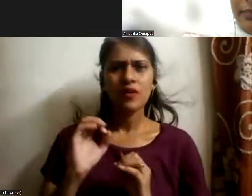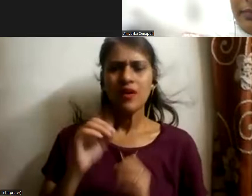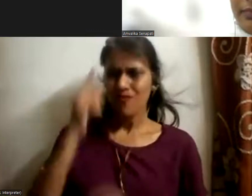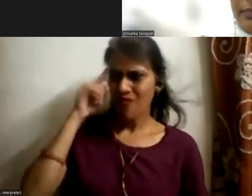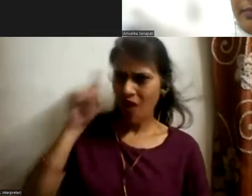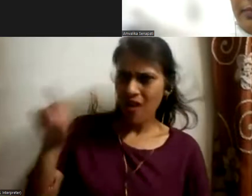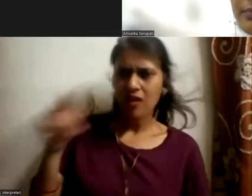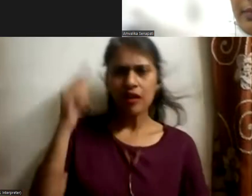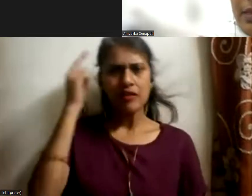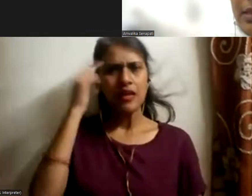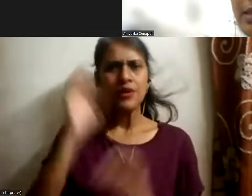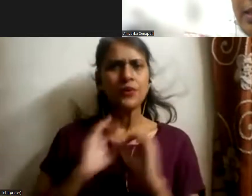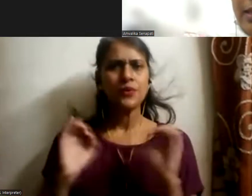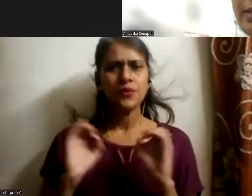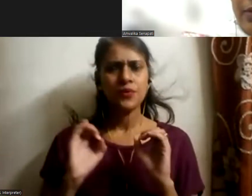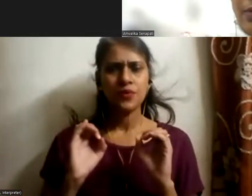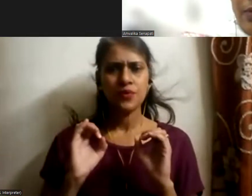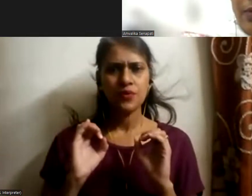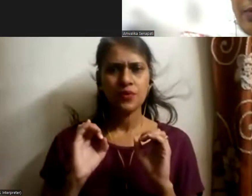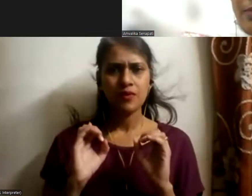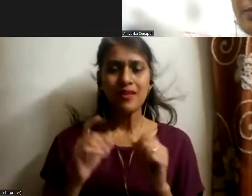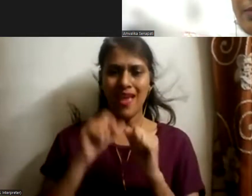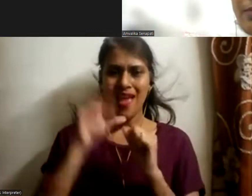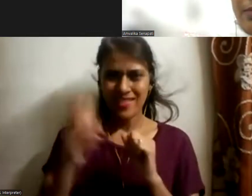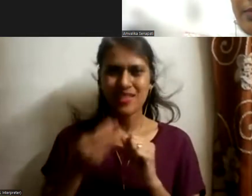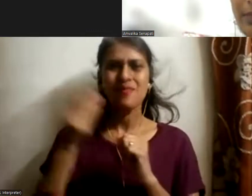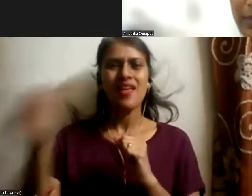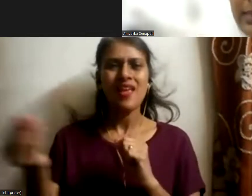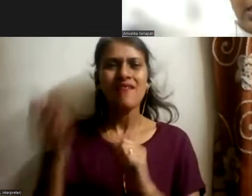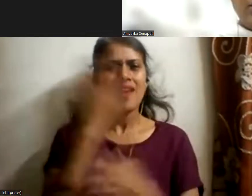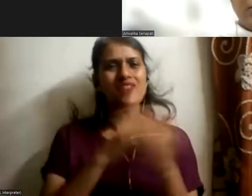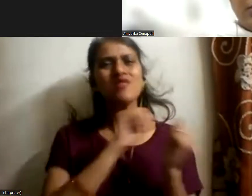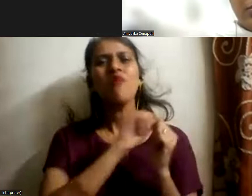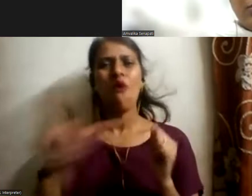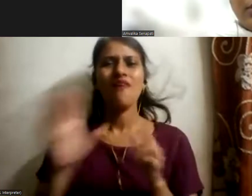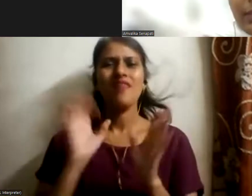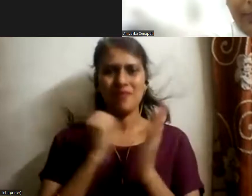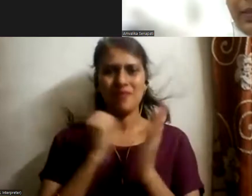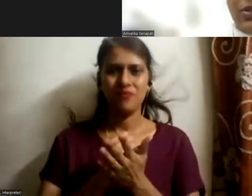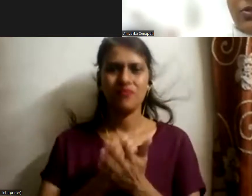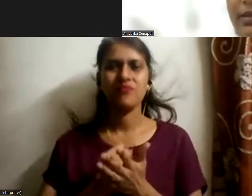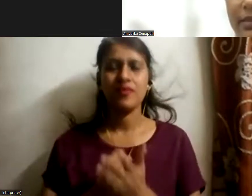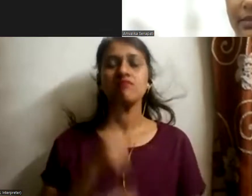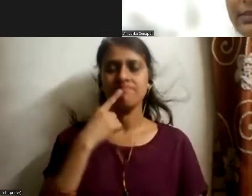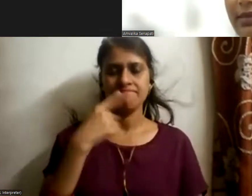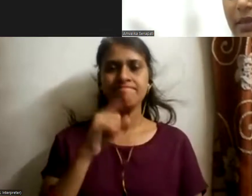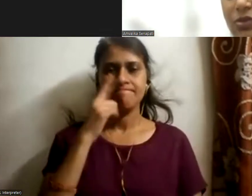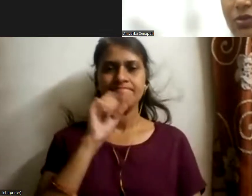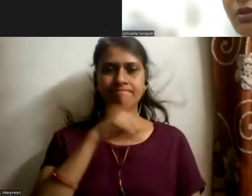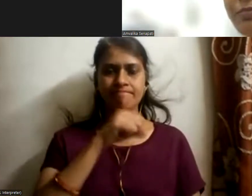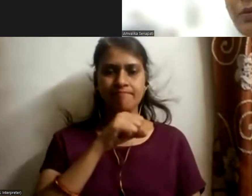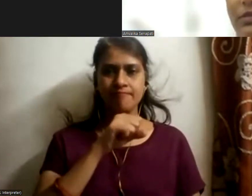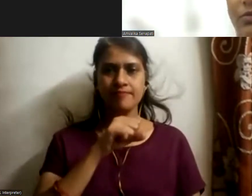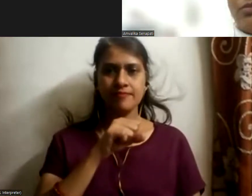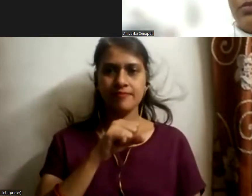impairments. So these are also a big Yes, issue. so it's a big issue, and this is an issue